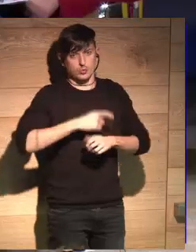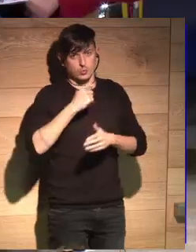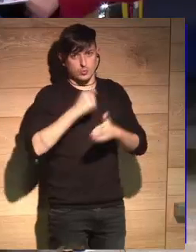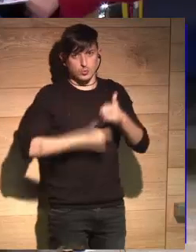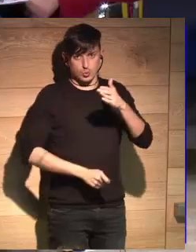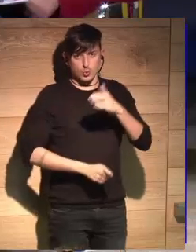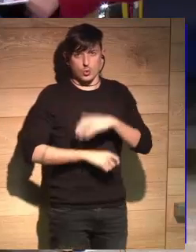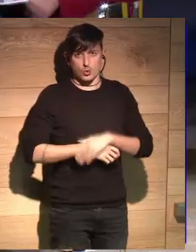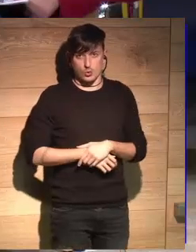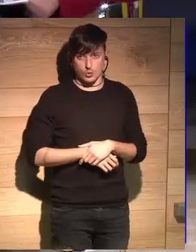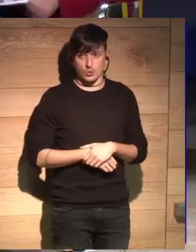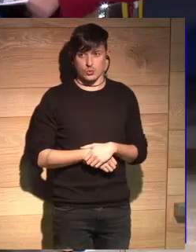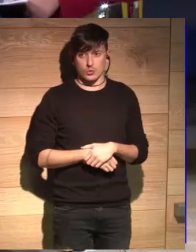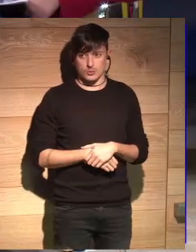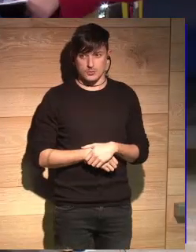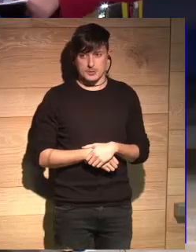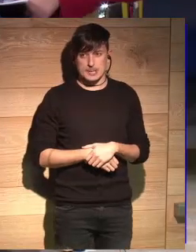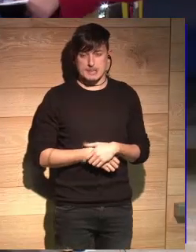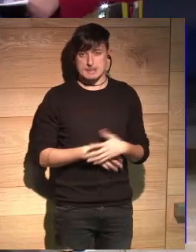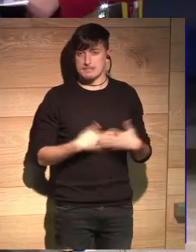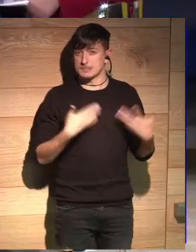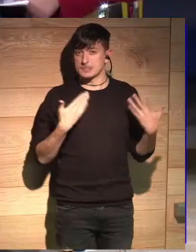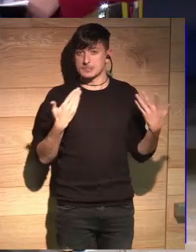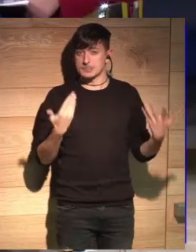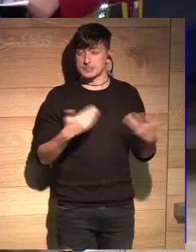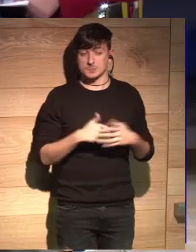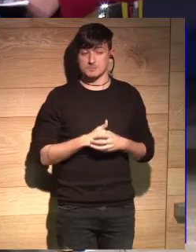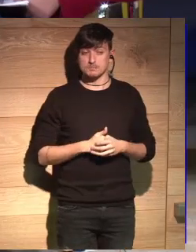us to be a grown-up. It's really tough to be a grown-up.